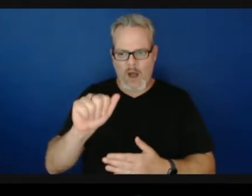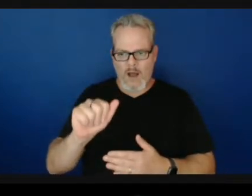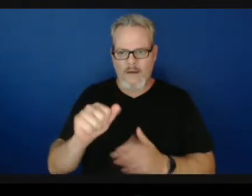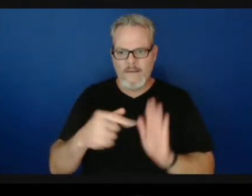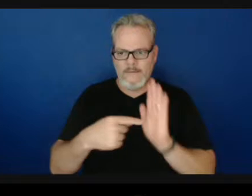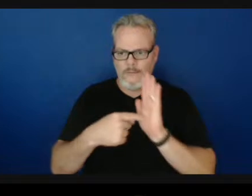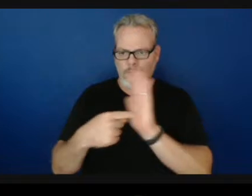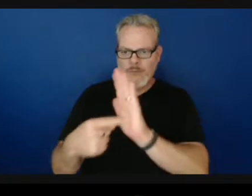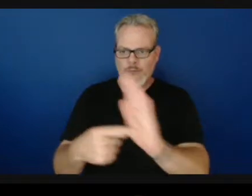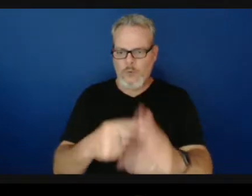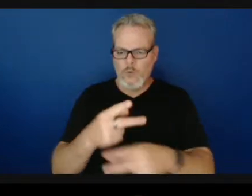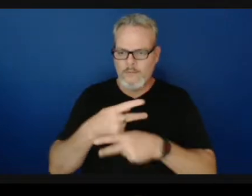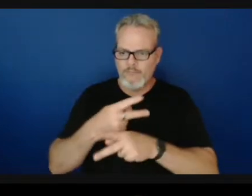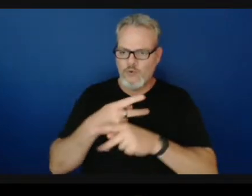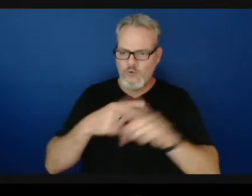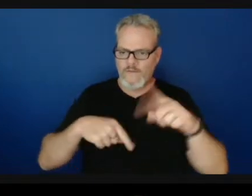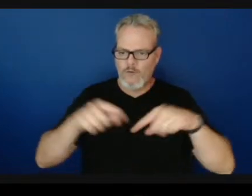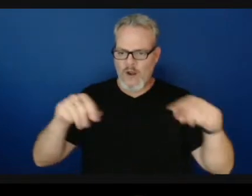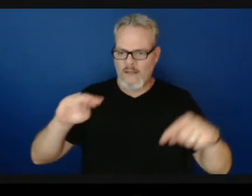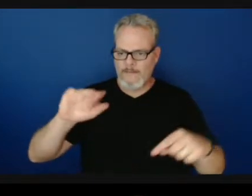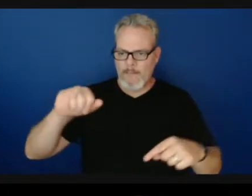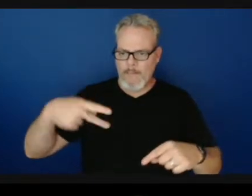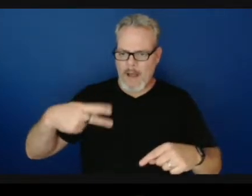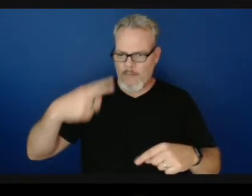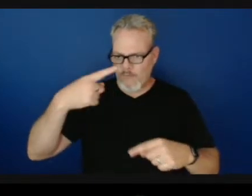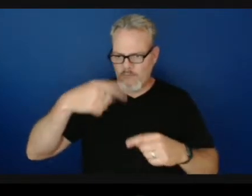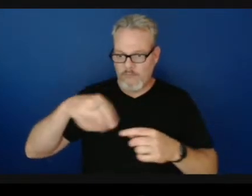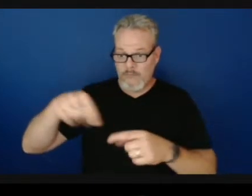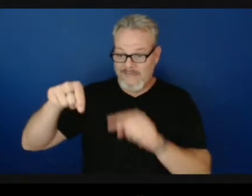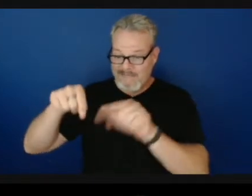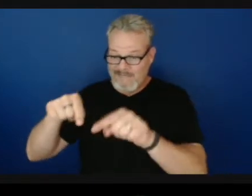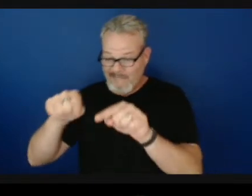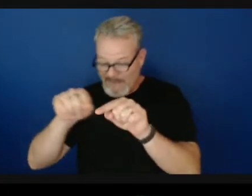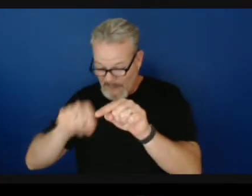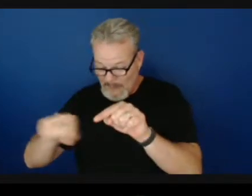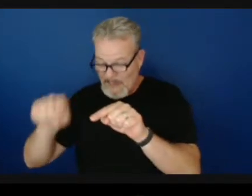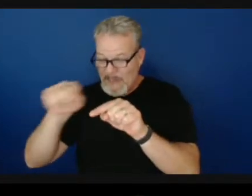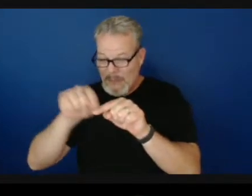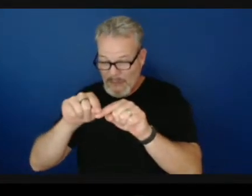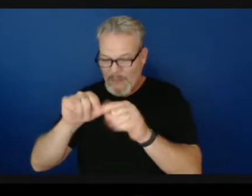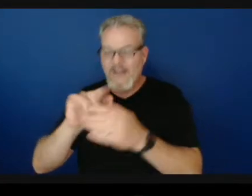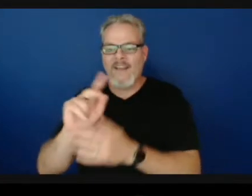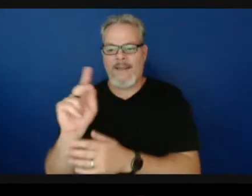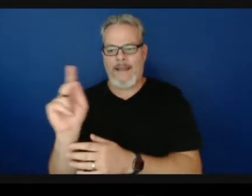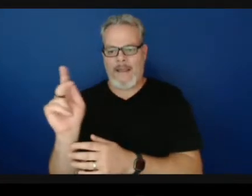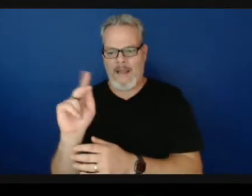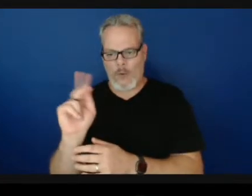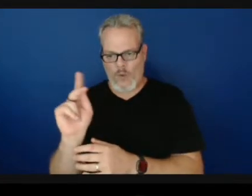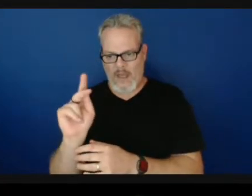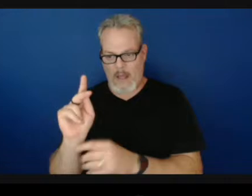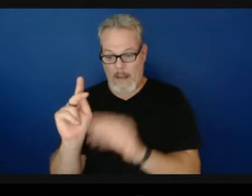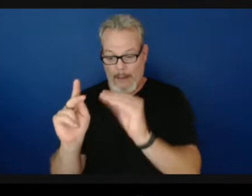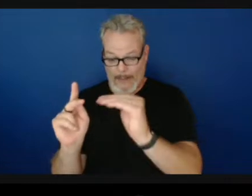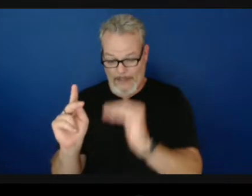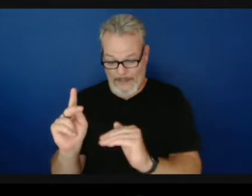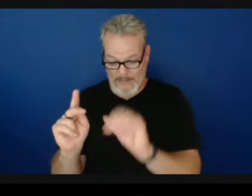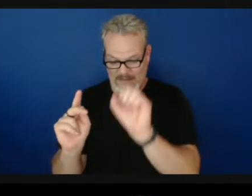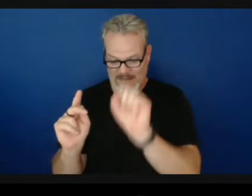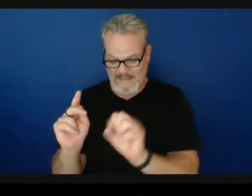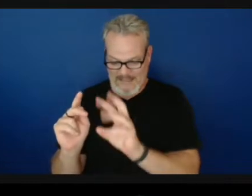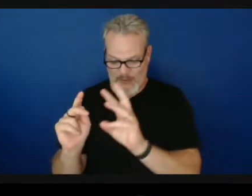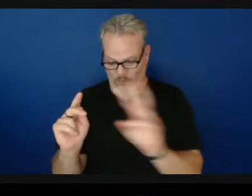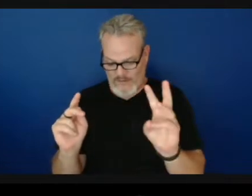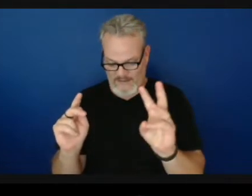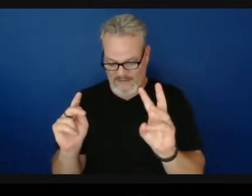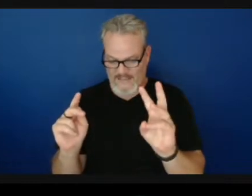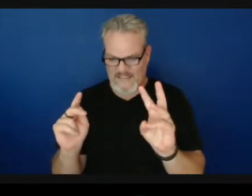map, with our sources being Kilauea here, both the summit and the southwest rift site that's about 2 miles